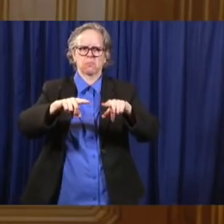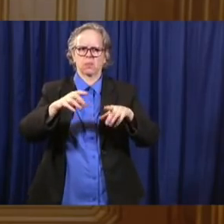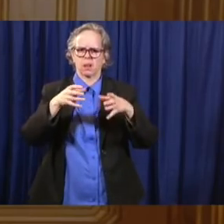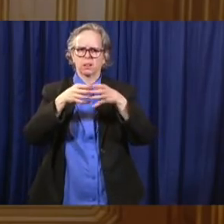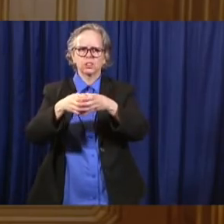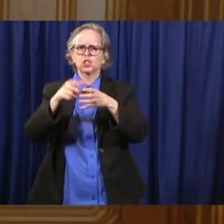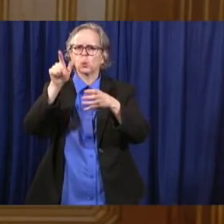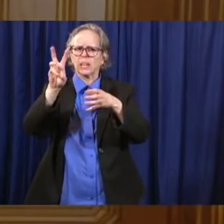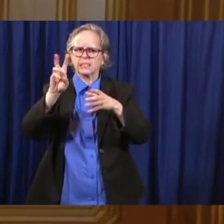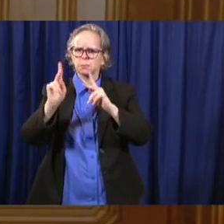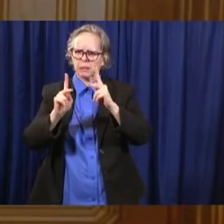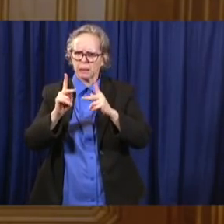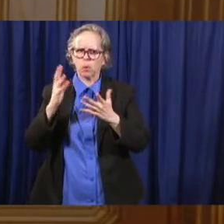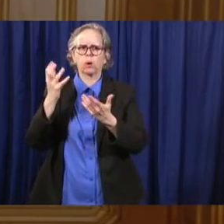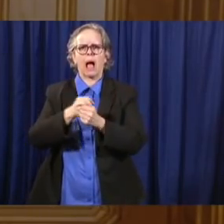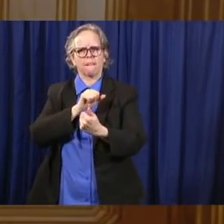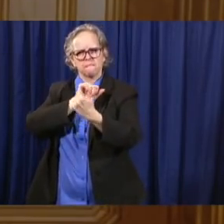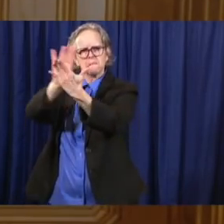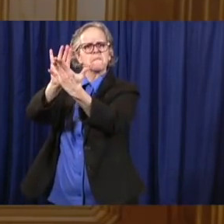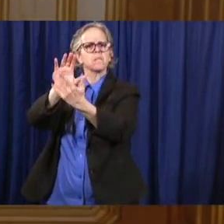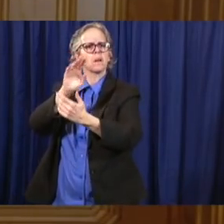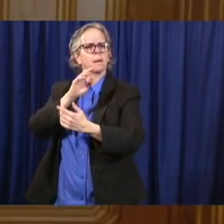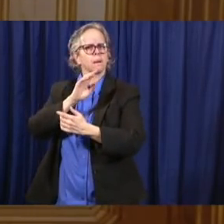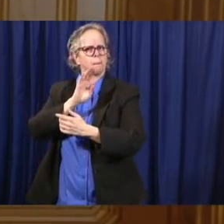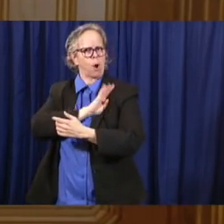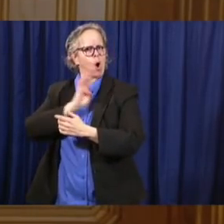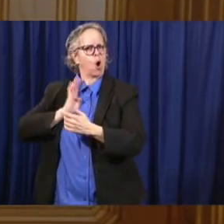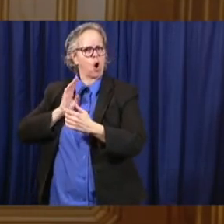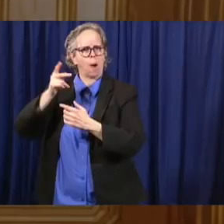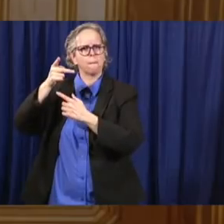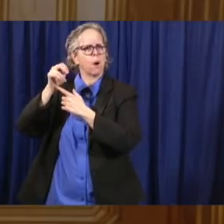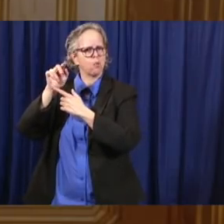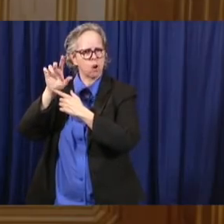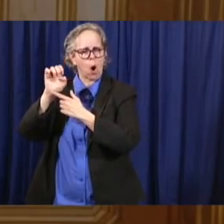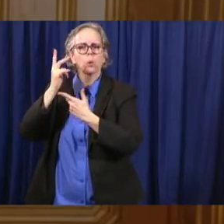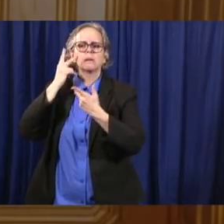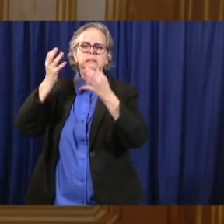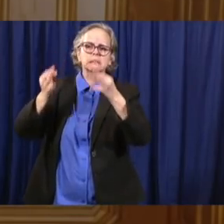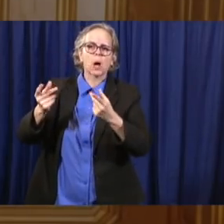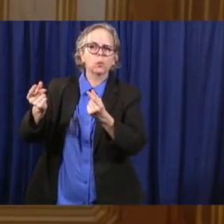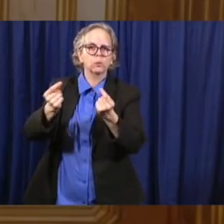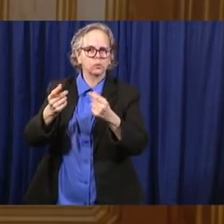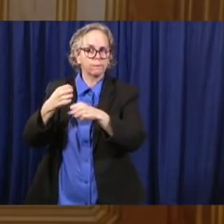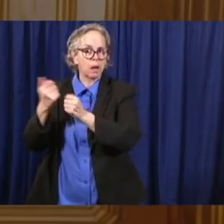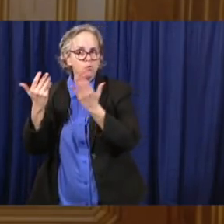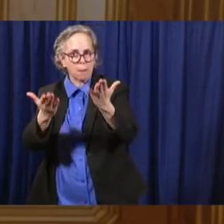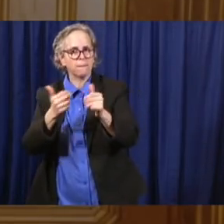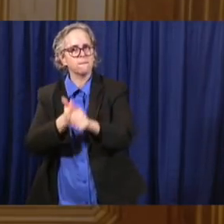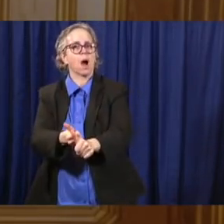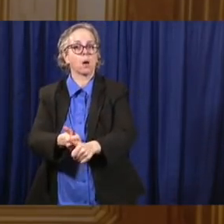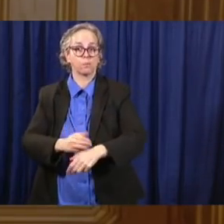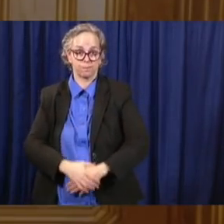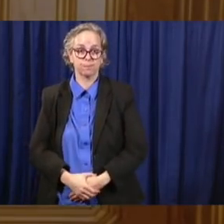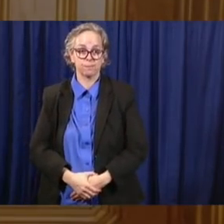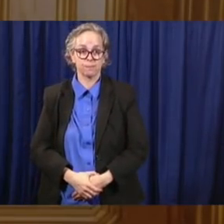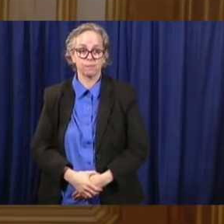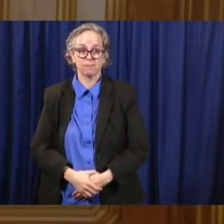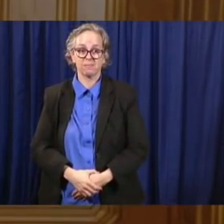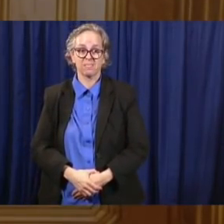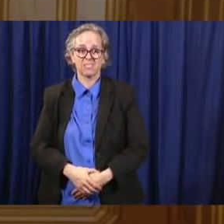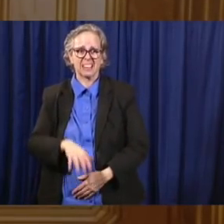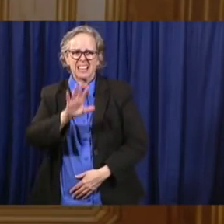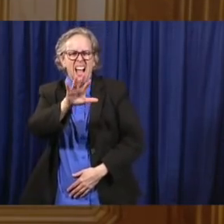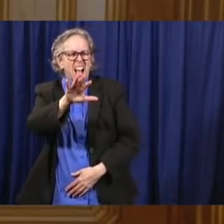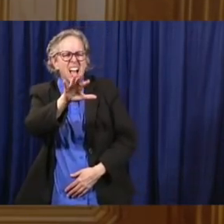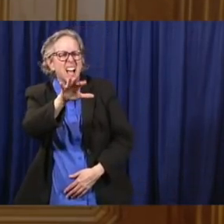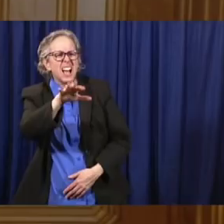does, and see where we go in the process from there. And how much of a role does the coronavirus situation play in that decision? Does it become